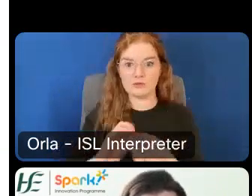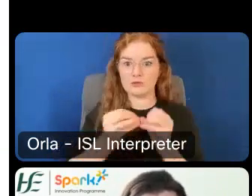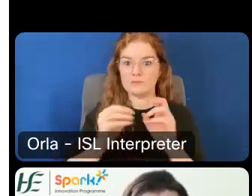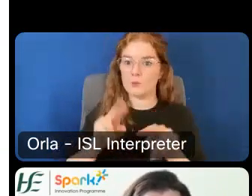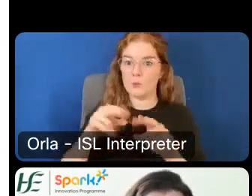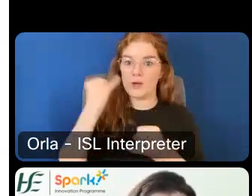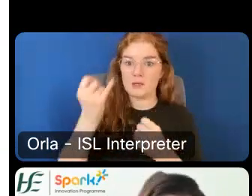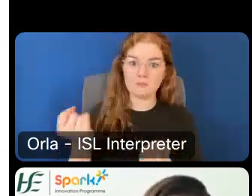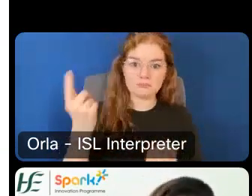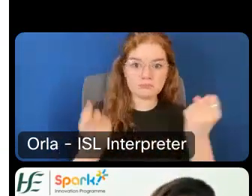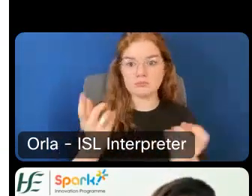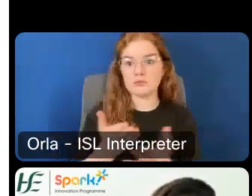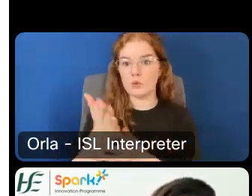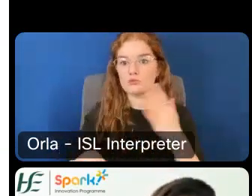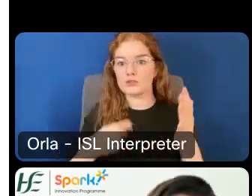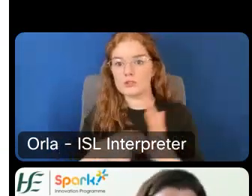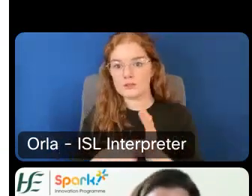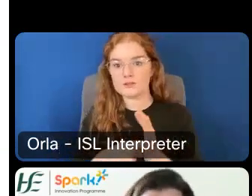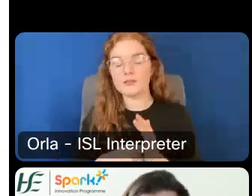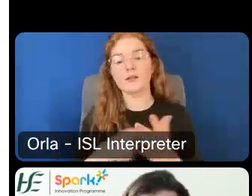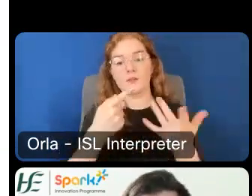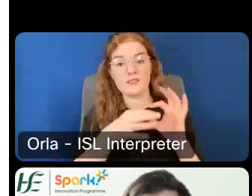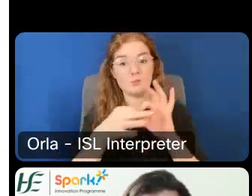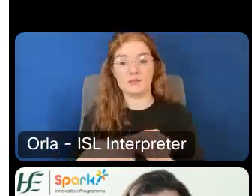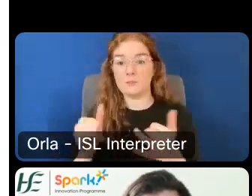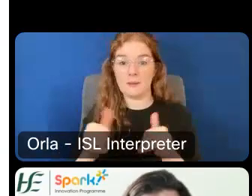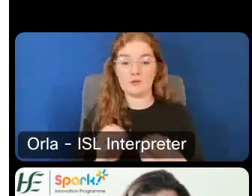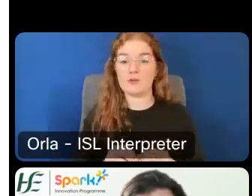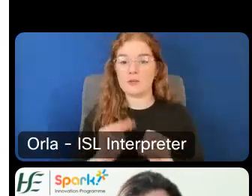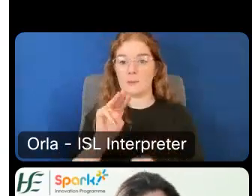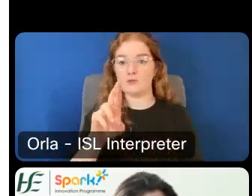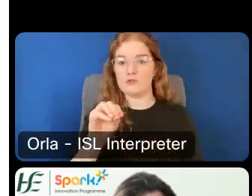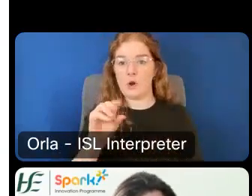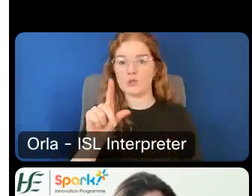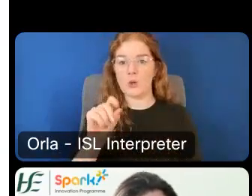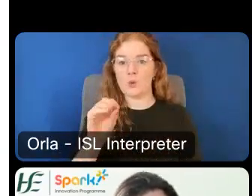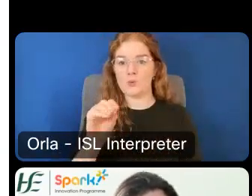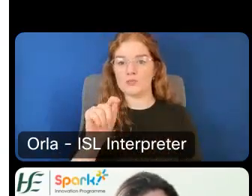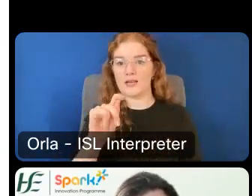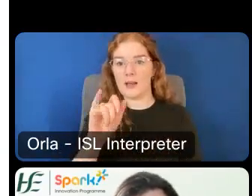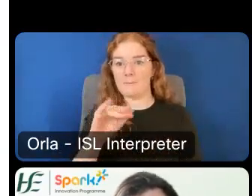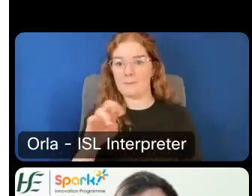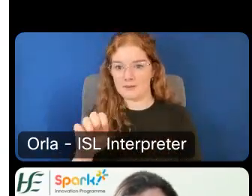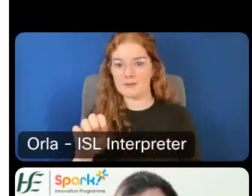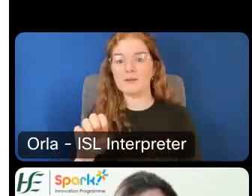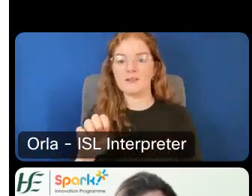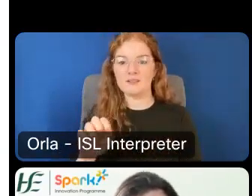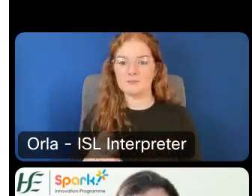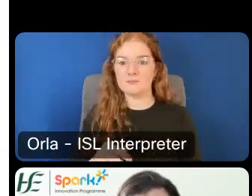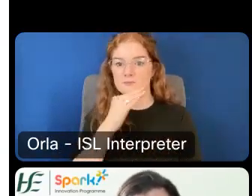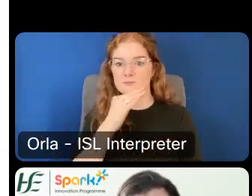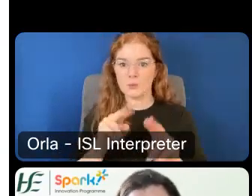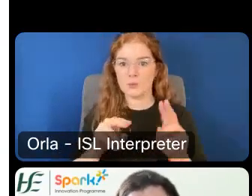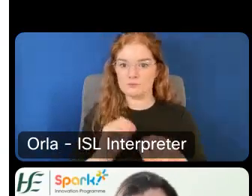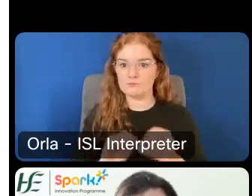project, which leads to maybe a prototype, which sparks a new idea. And then the testing reveals